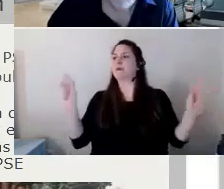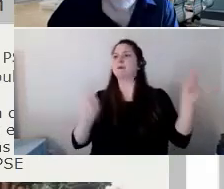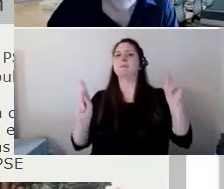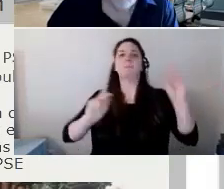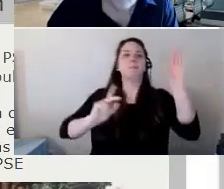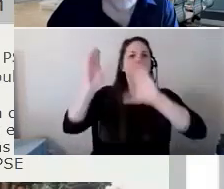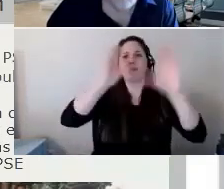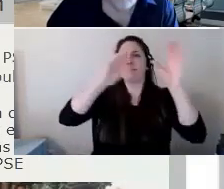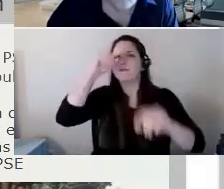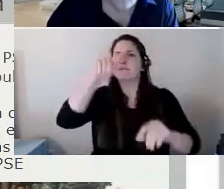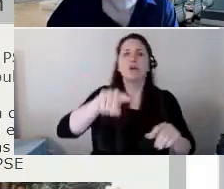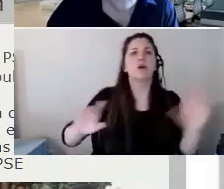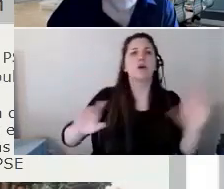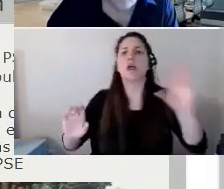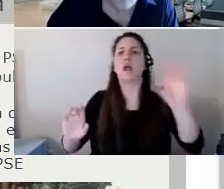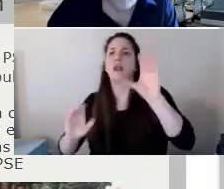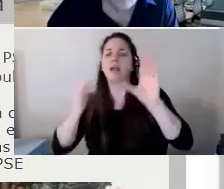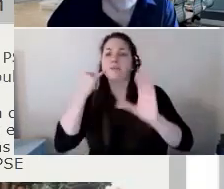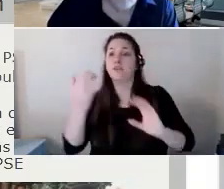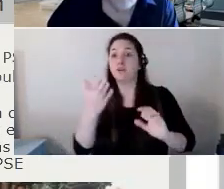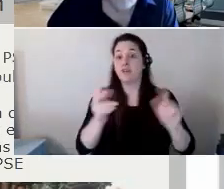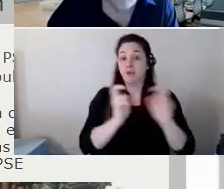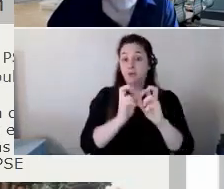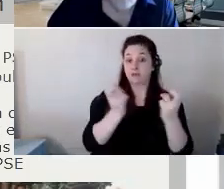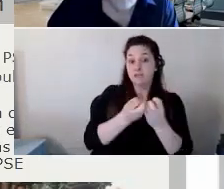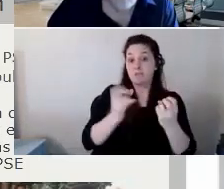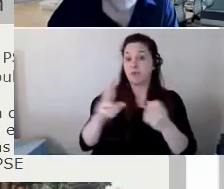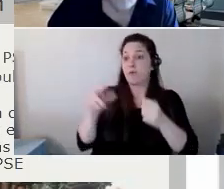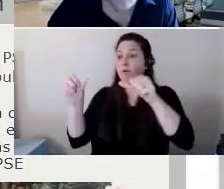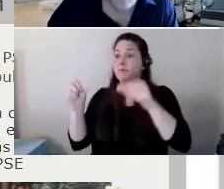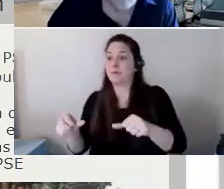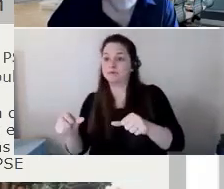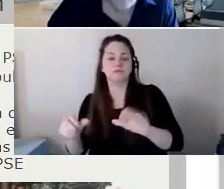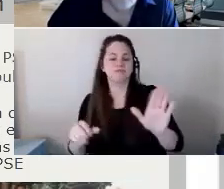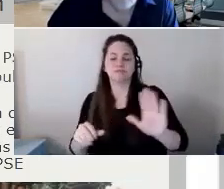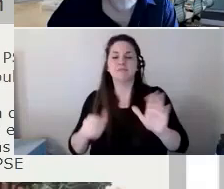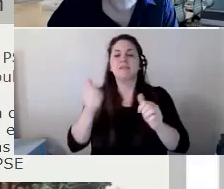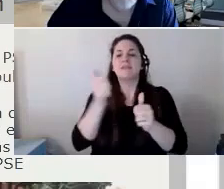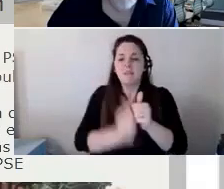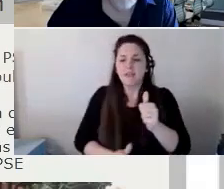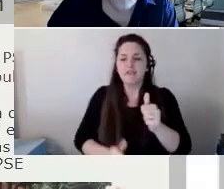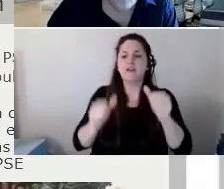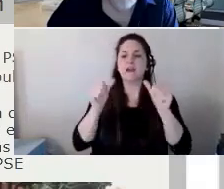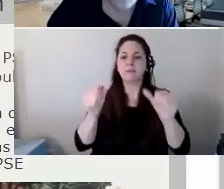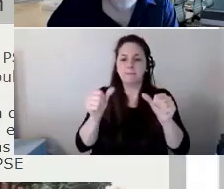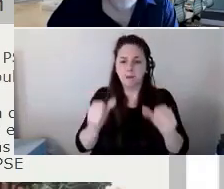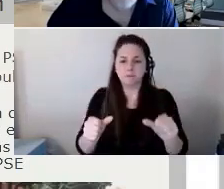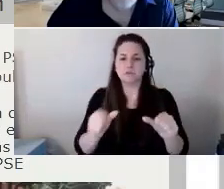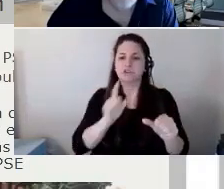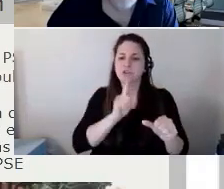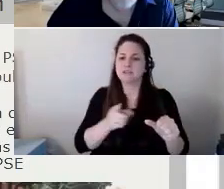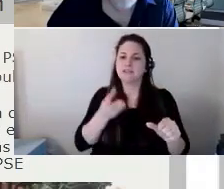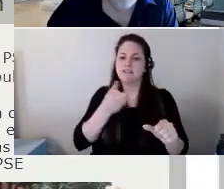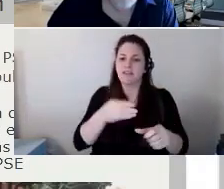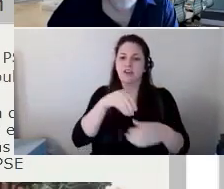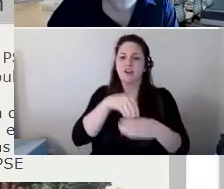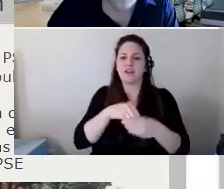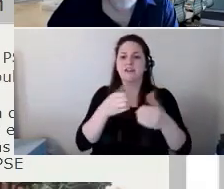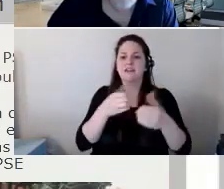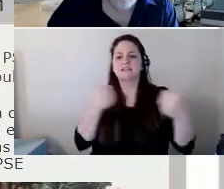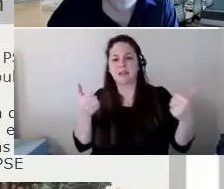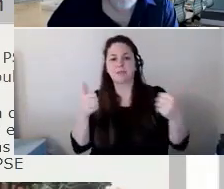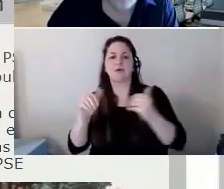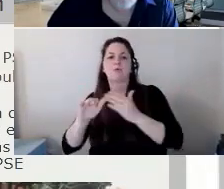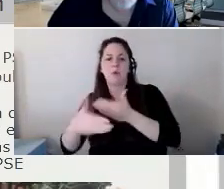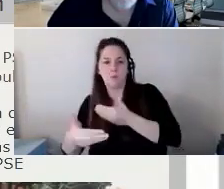you. If you're at a roundtable or a poster, every poster is in a separate room